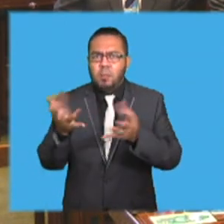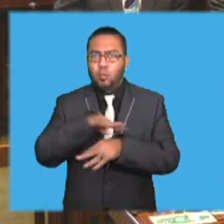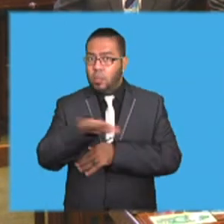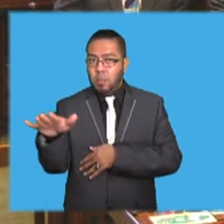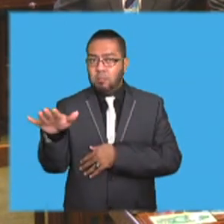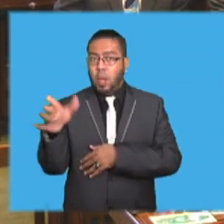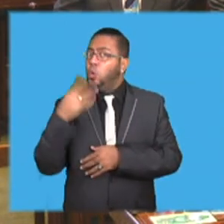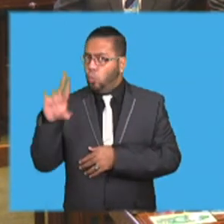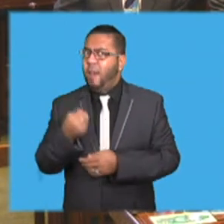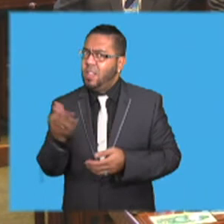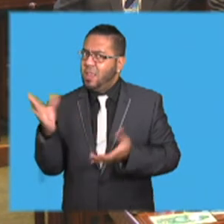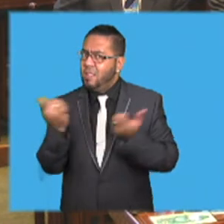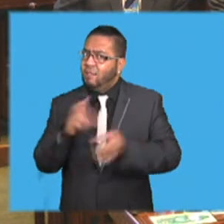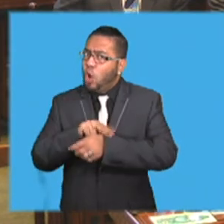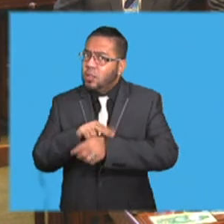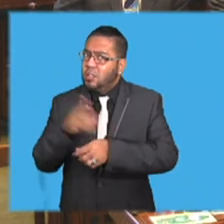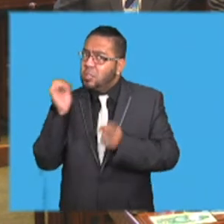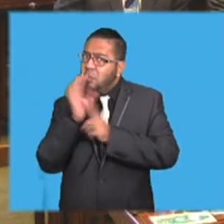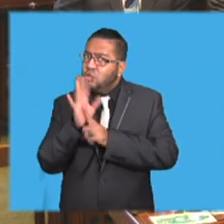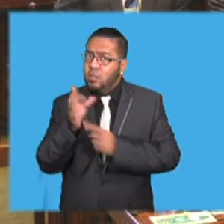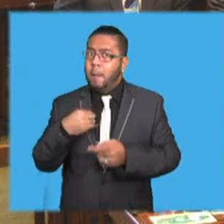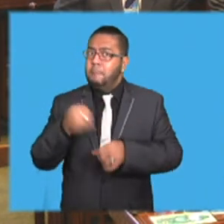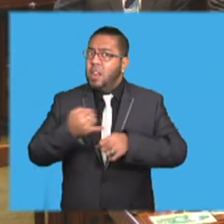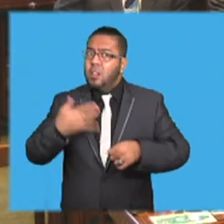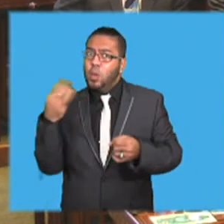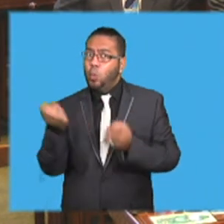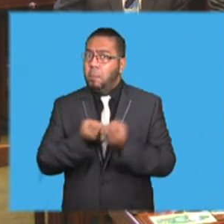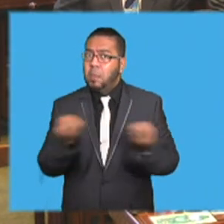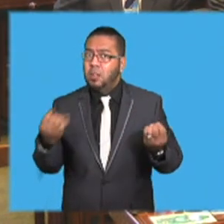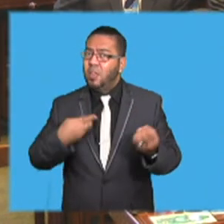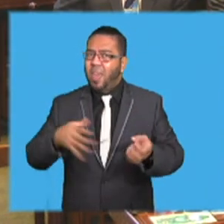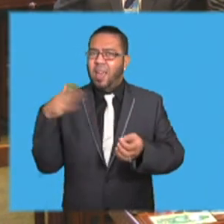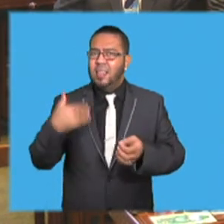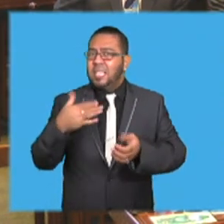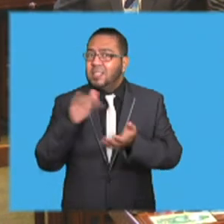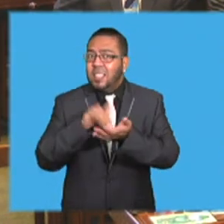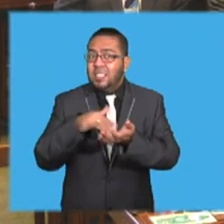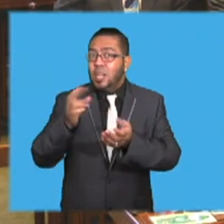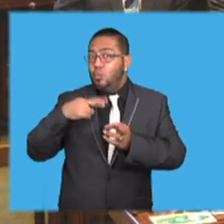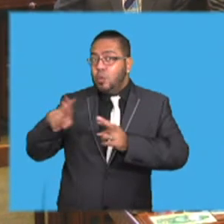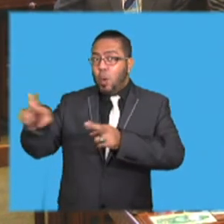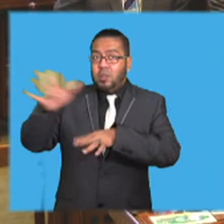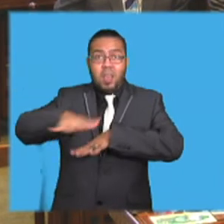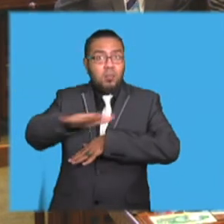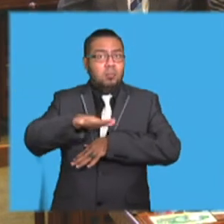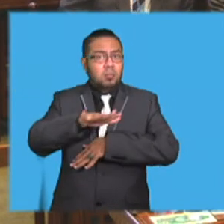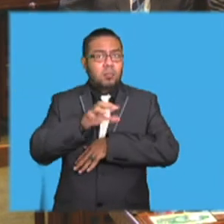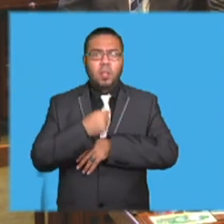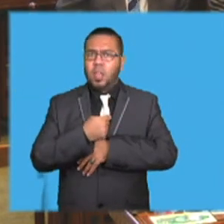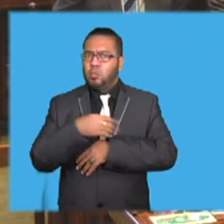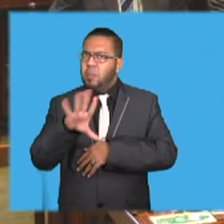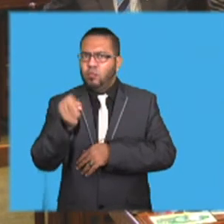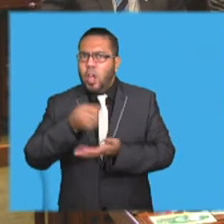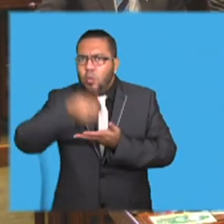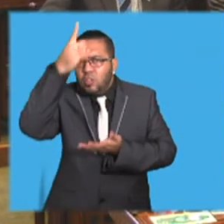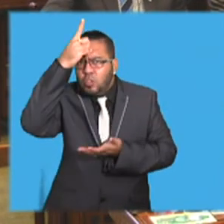have enough doctors? Do we have enough specialists? Do we have enough medical equipment? Do we have enough health centers in remote areas? In respect of education,